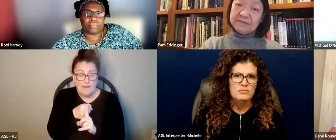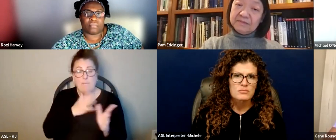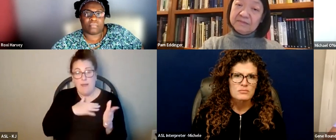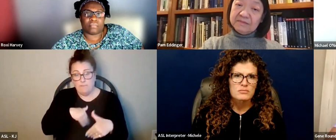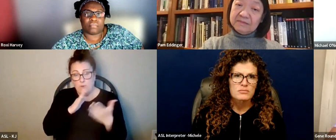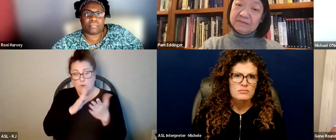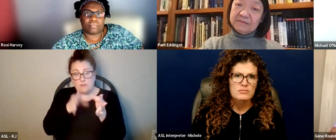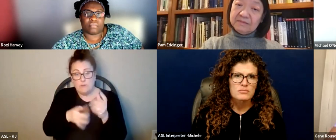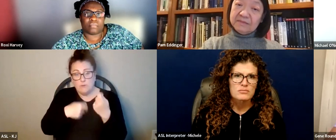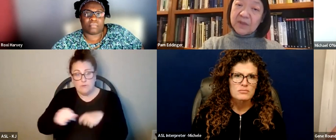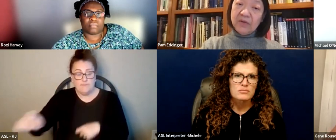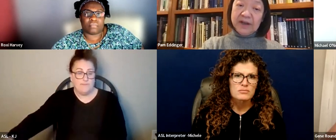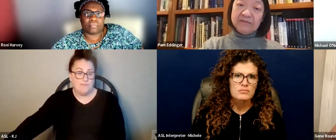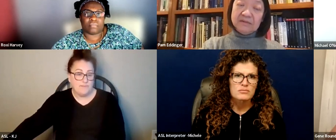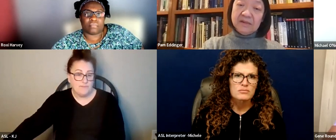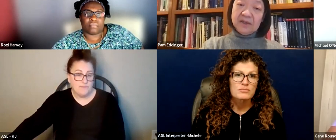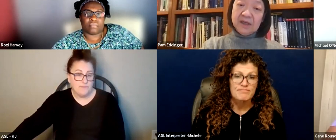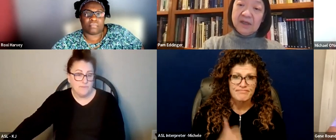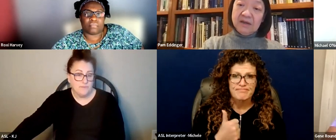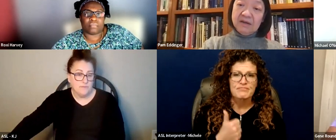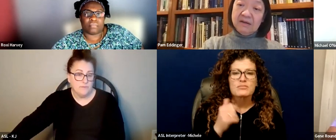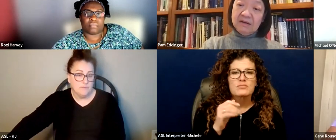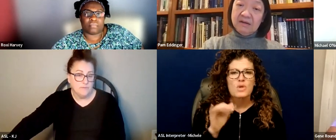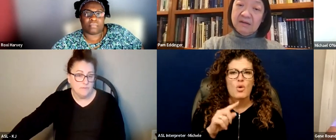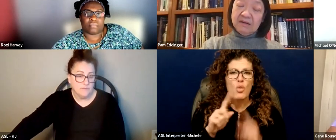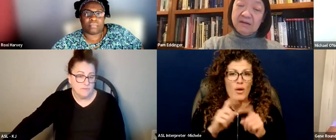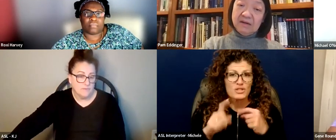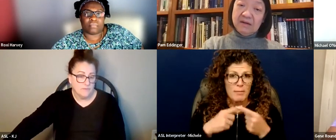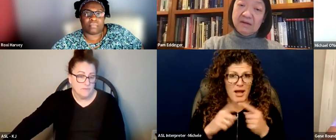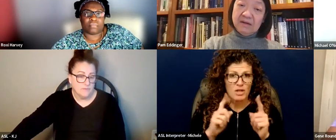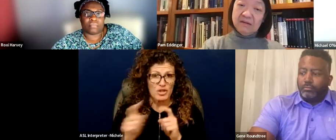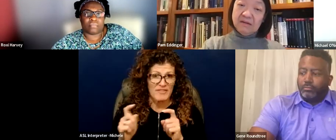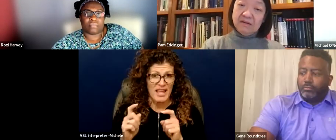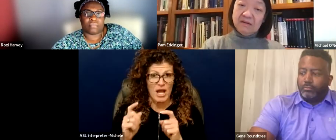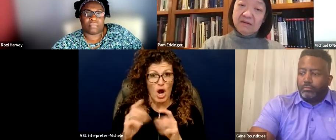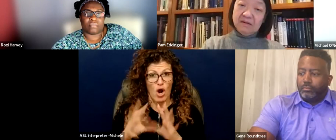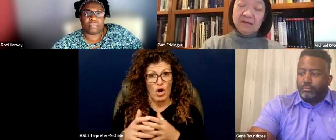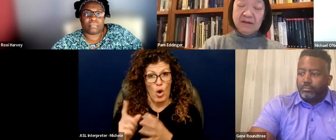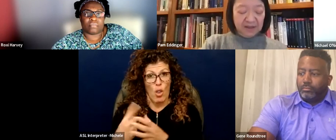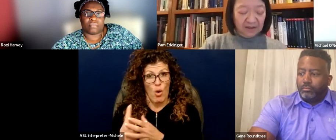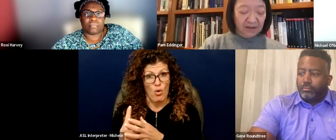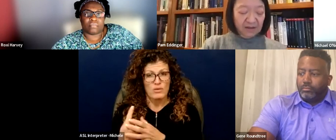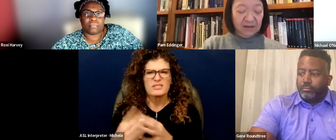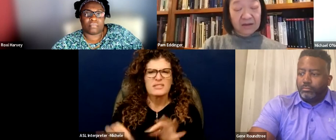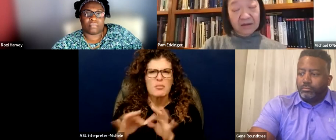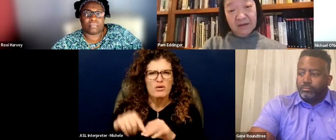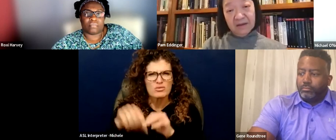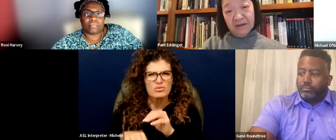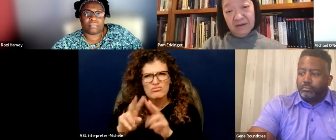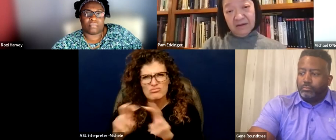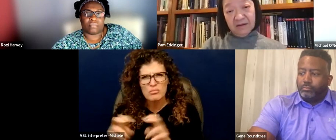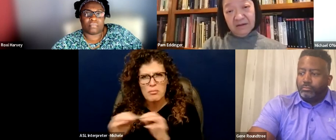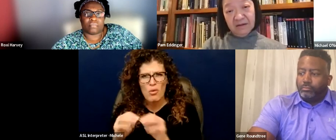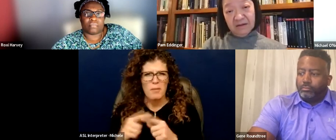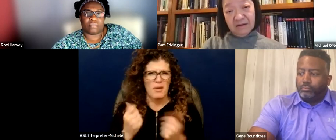approach this work. So. Okay. I appreciate the questions about this survey standalone, and it is important for us to dig in and understand it. But to me,